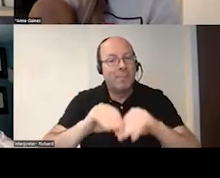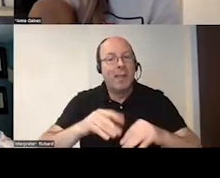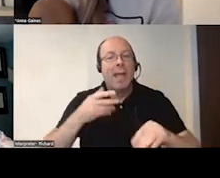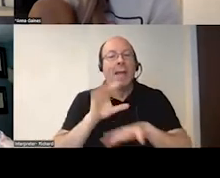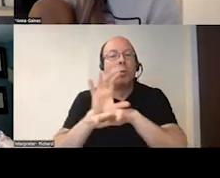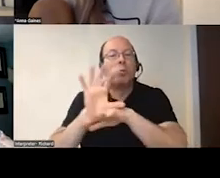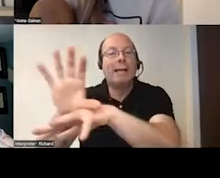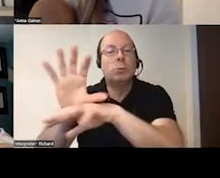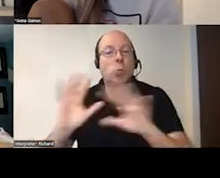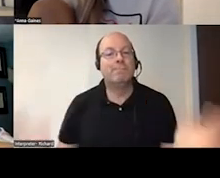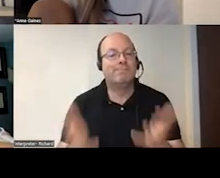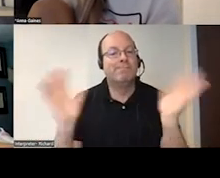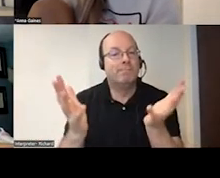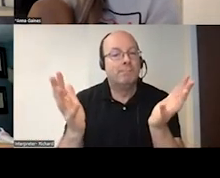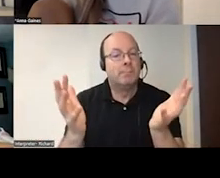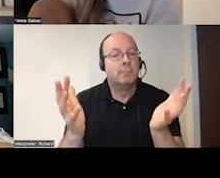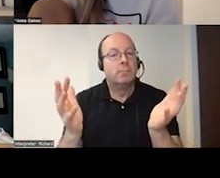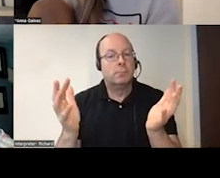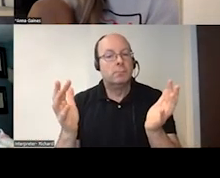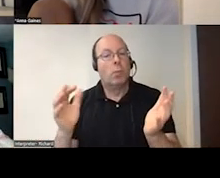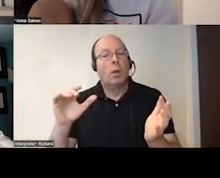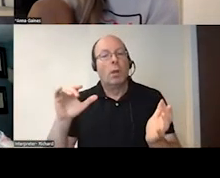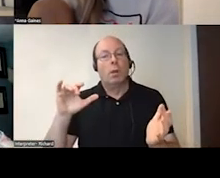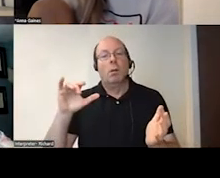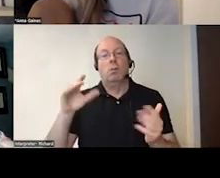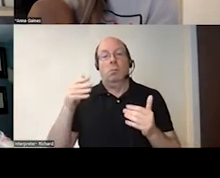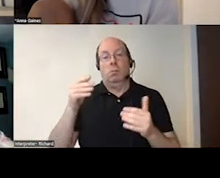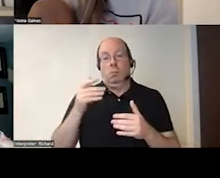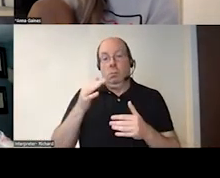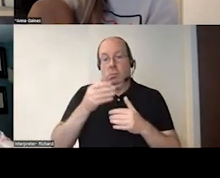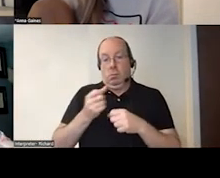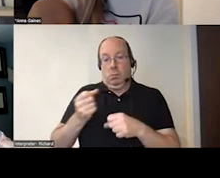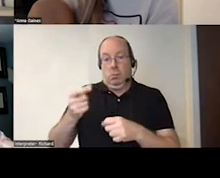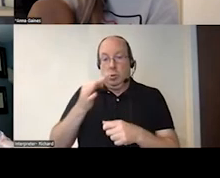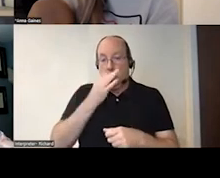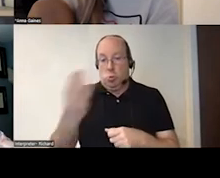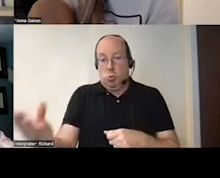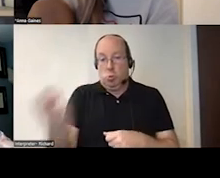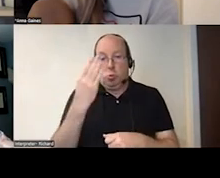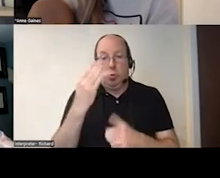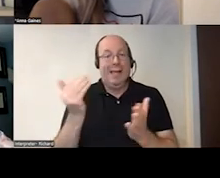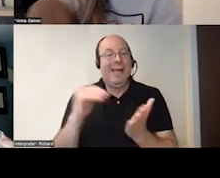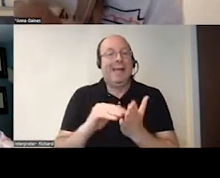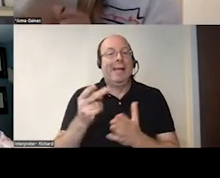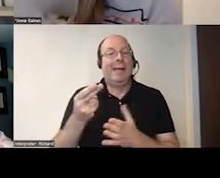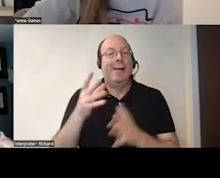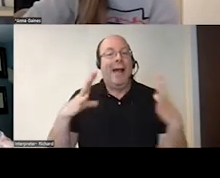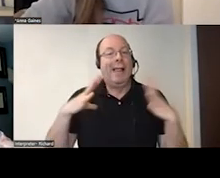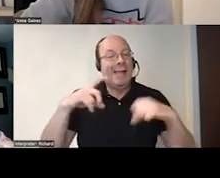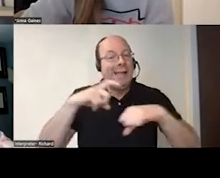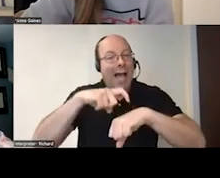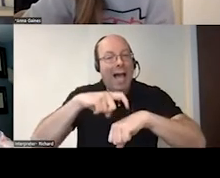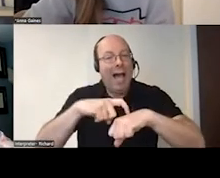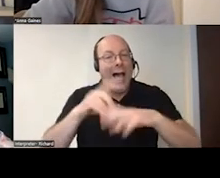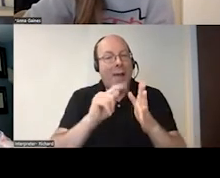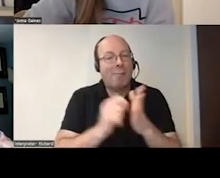promotions. And so I think that for us coming into this next holiday season, we're a little bit more prepared and we're ready for what's next. But I think that